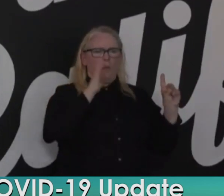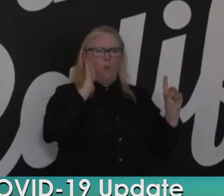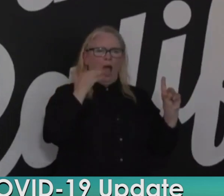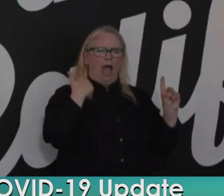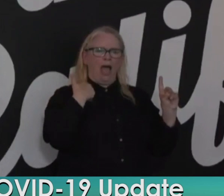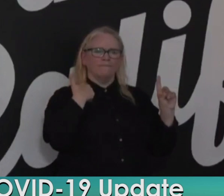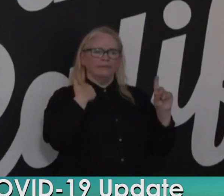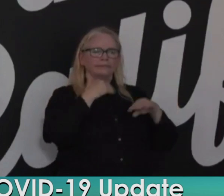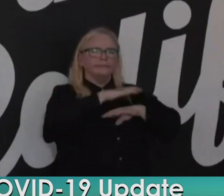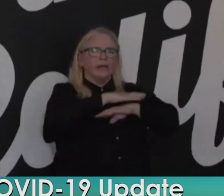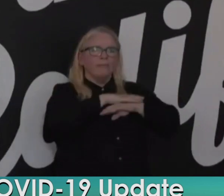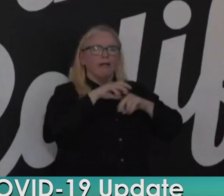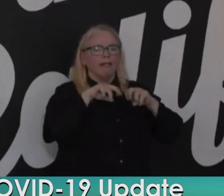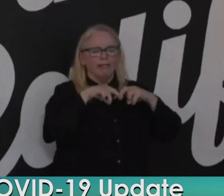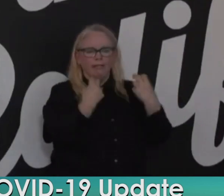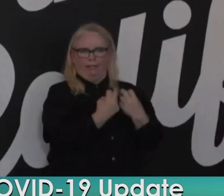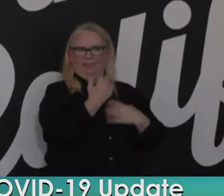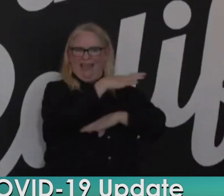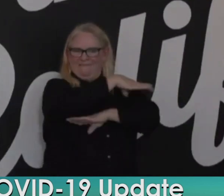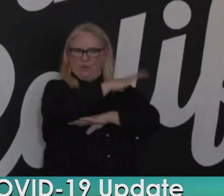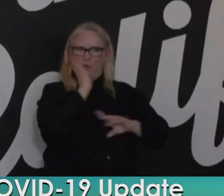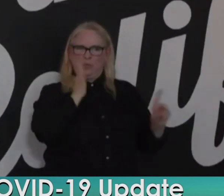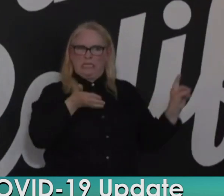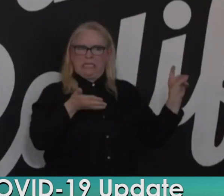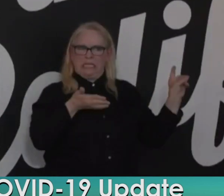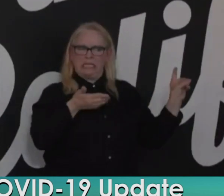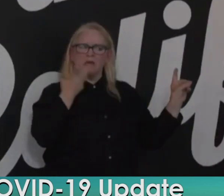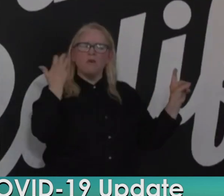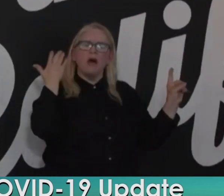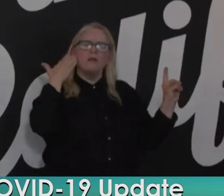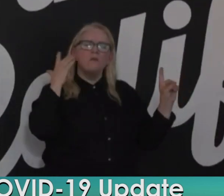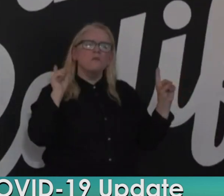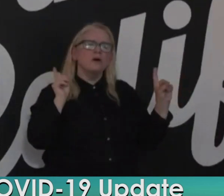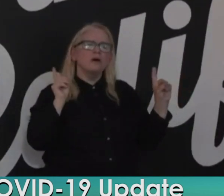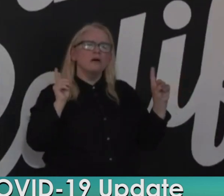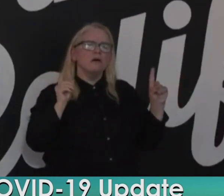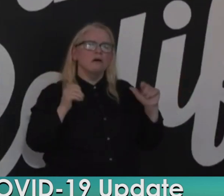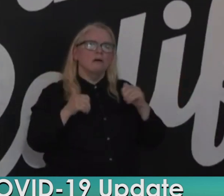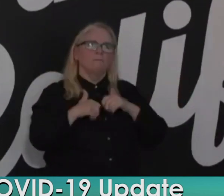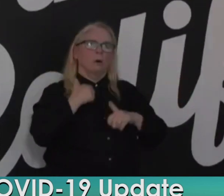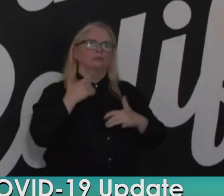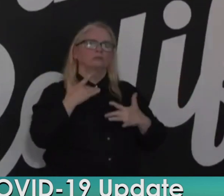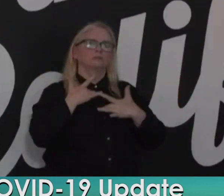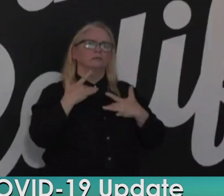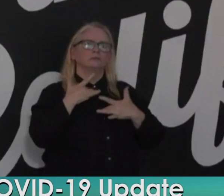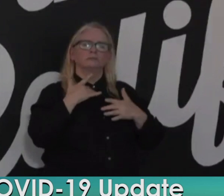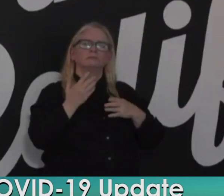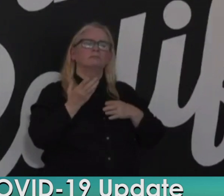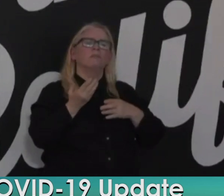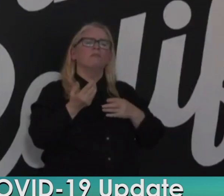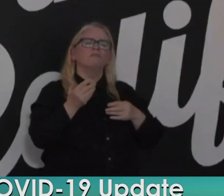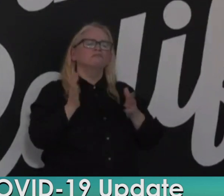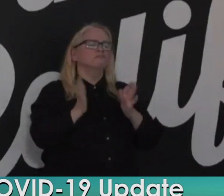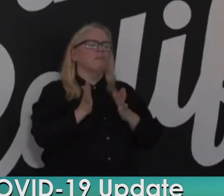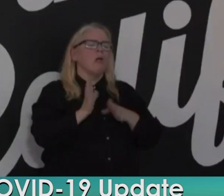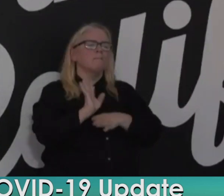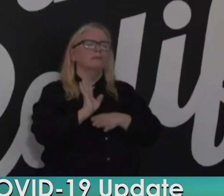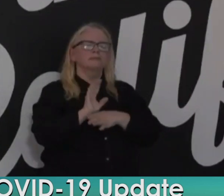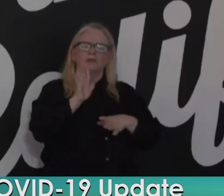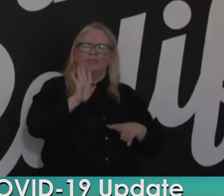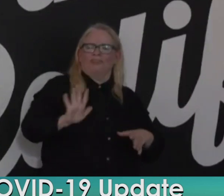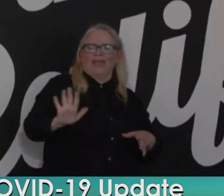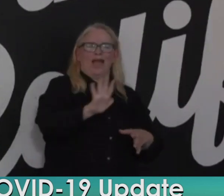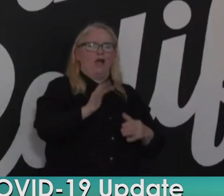week. He's wondering, what's the greatest area of concern you're hearing from small business owners so far? How do you address it? How do you enforce your guidelines